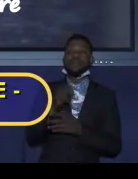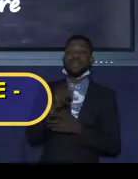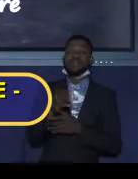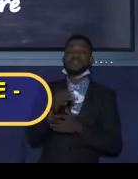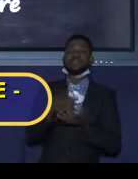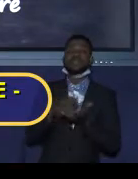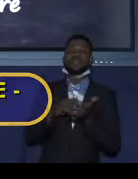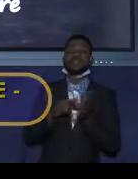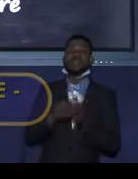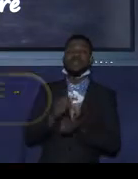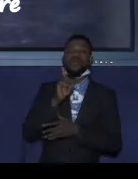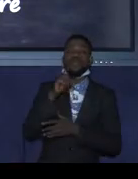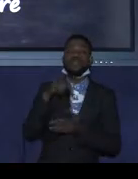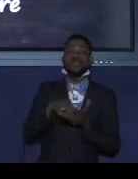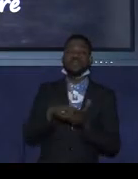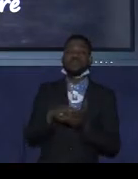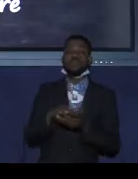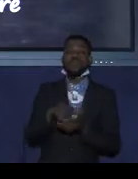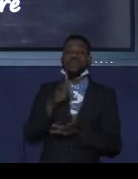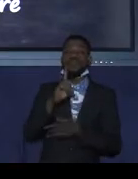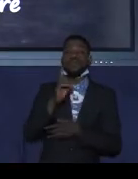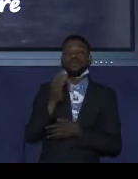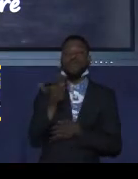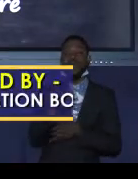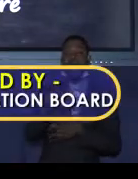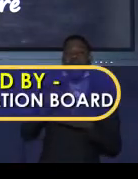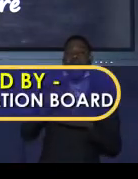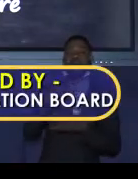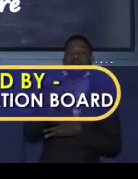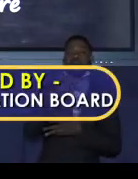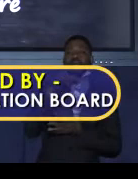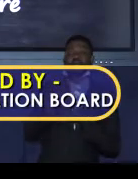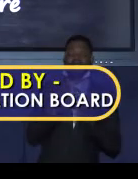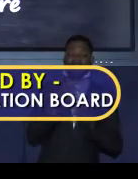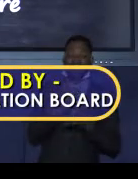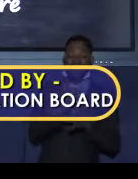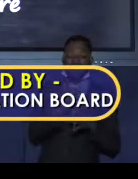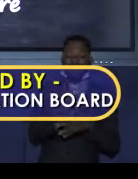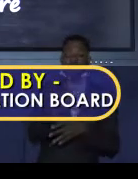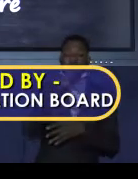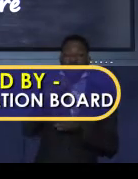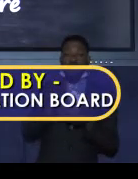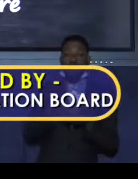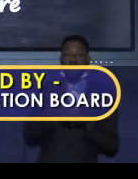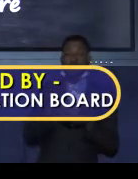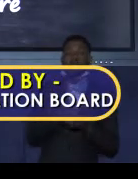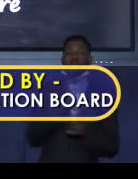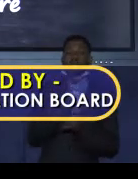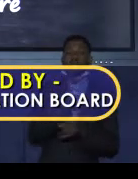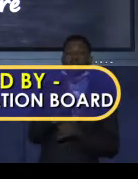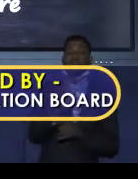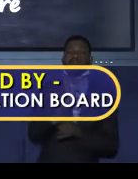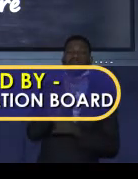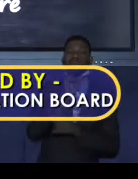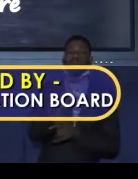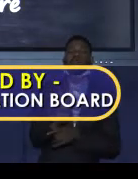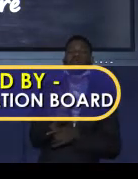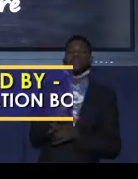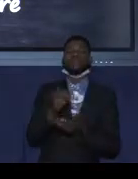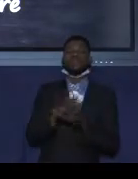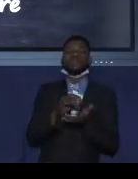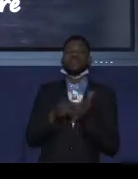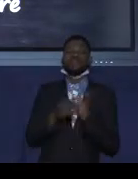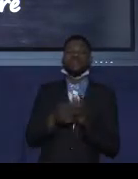a 1,000th part, 1,000th. That is 1 all over 1,000. If I divide it into 1,000, I get a milli. So when they say